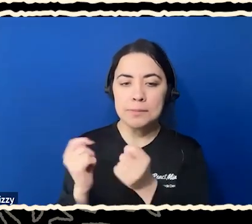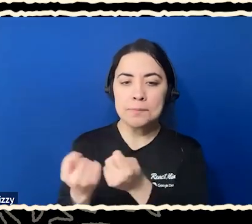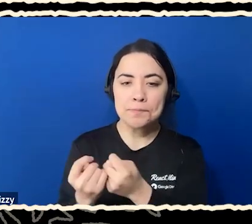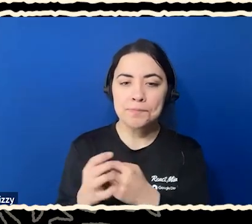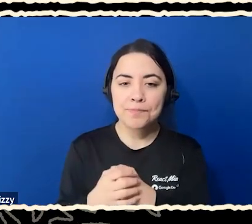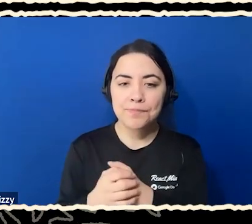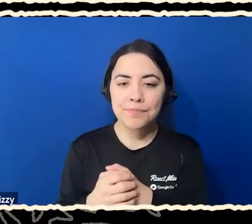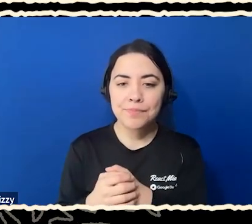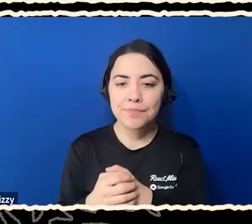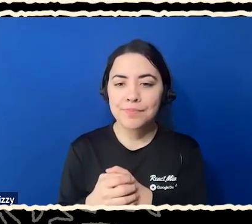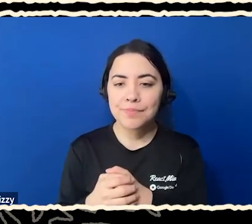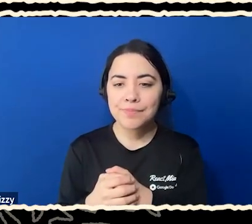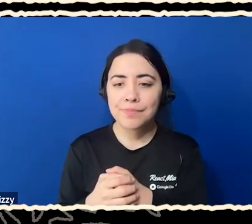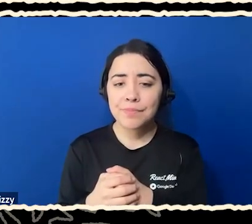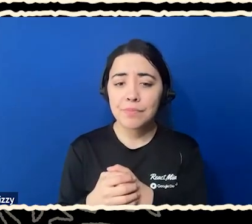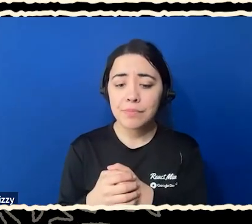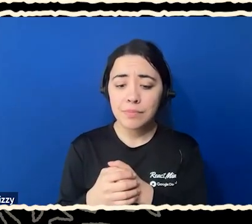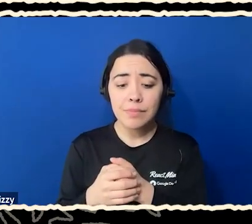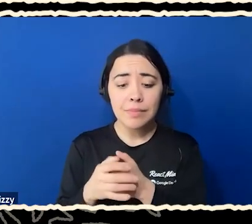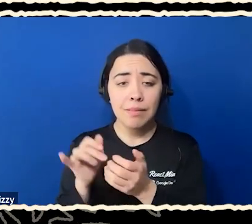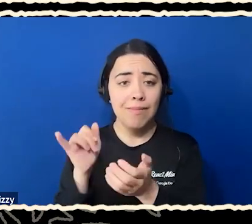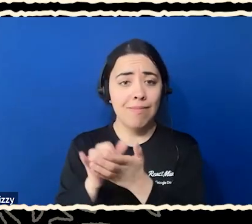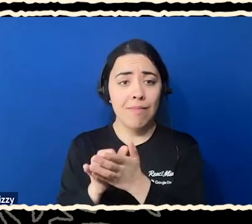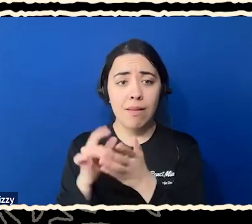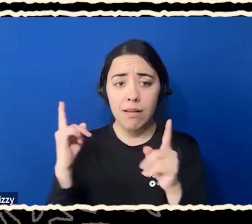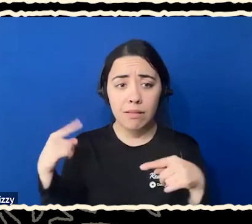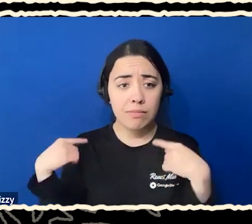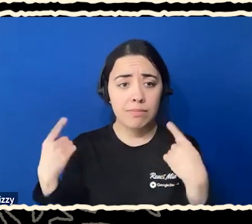That is a very